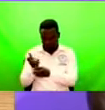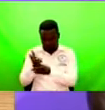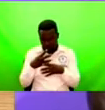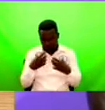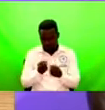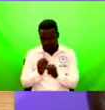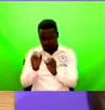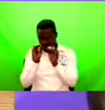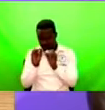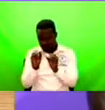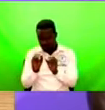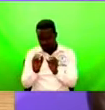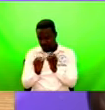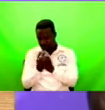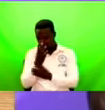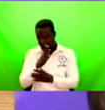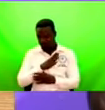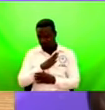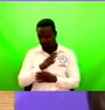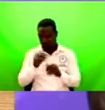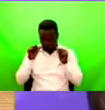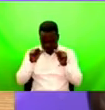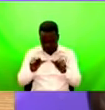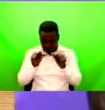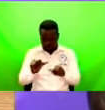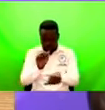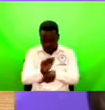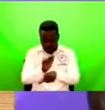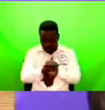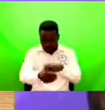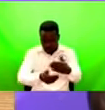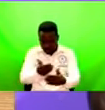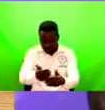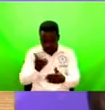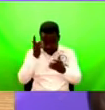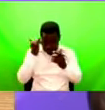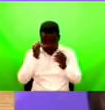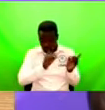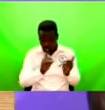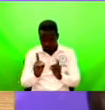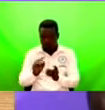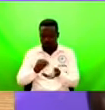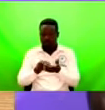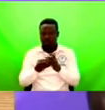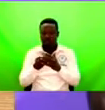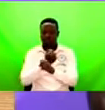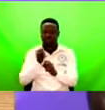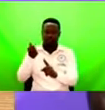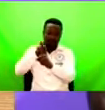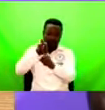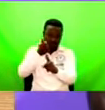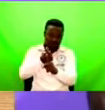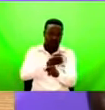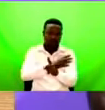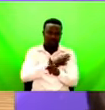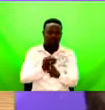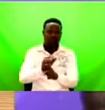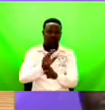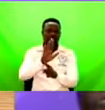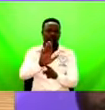doctrine closely. Persevere in them, because if you do, you save both yourself and